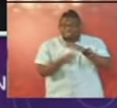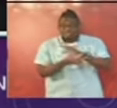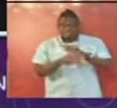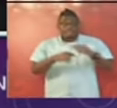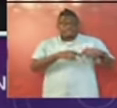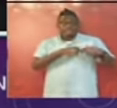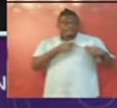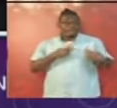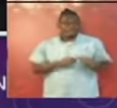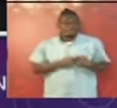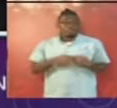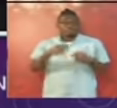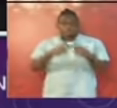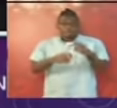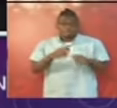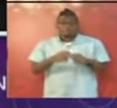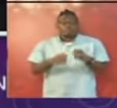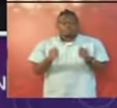problems associated with